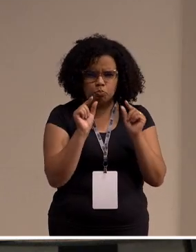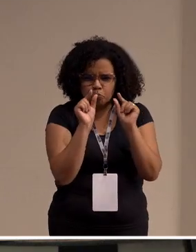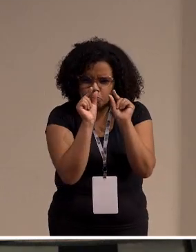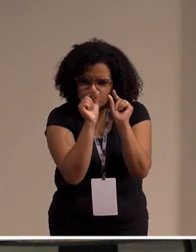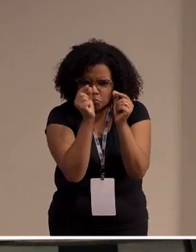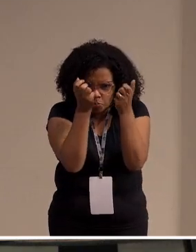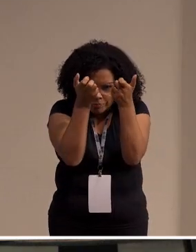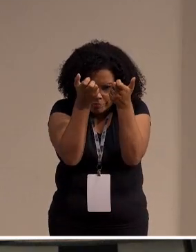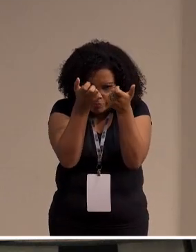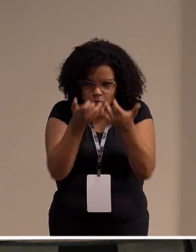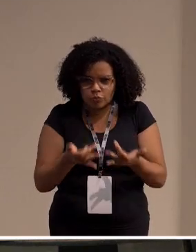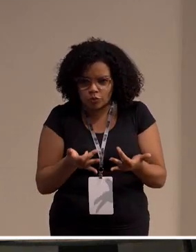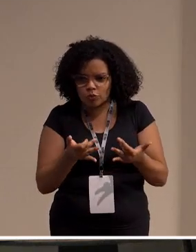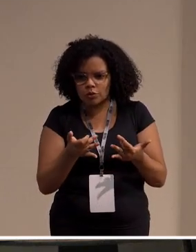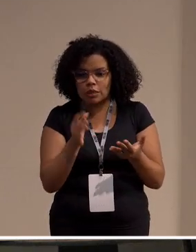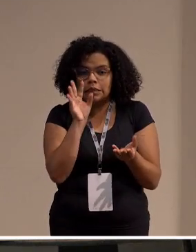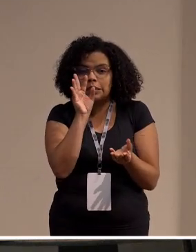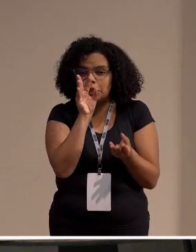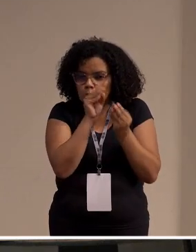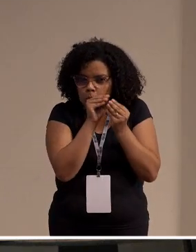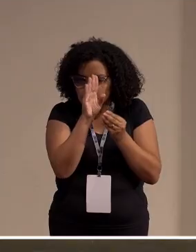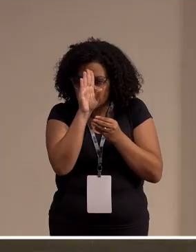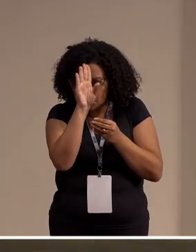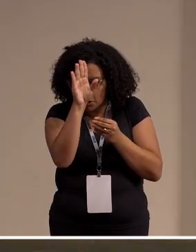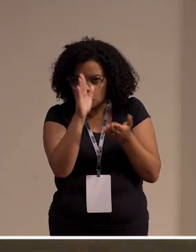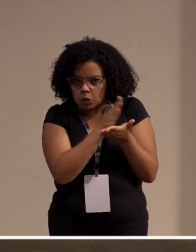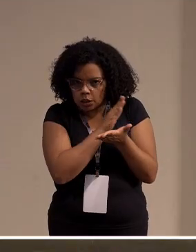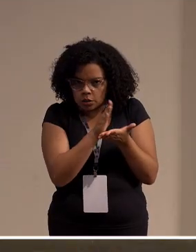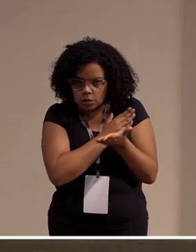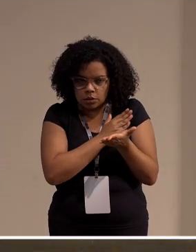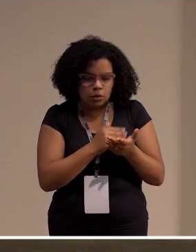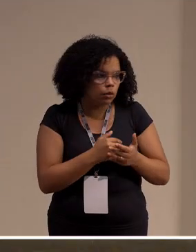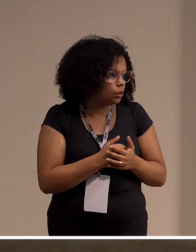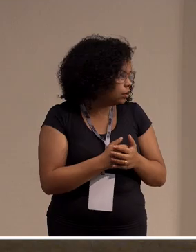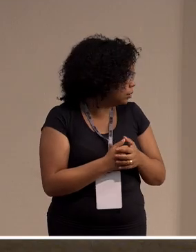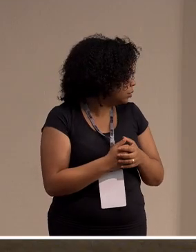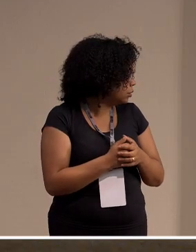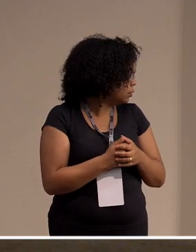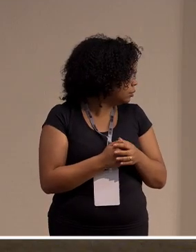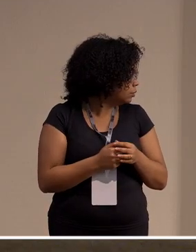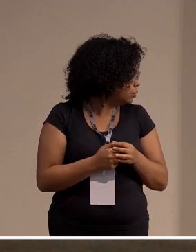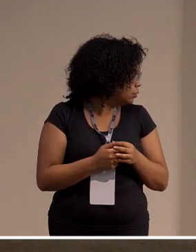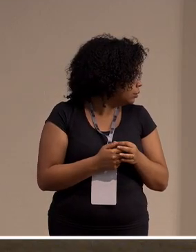pouquinho da sinopse principal do livro?